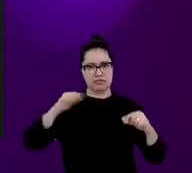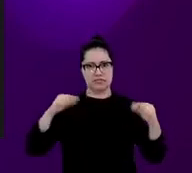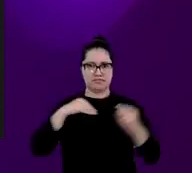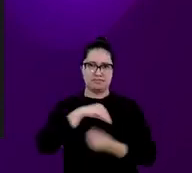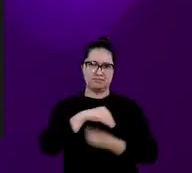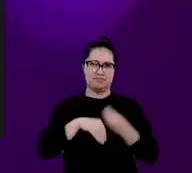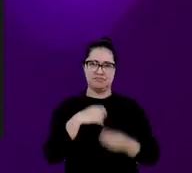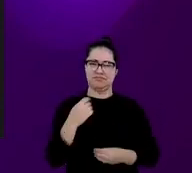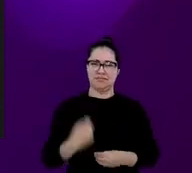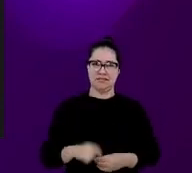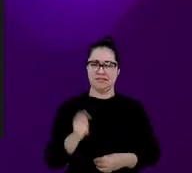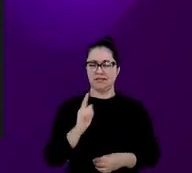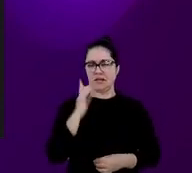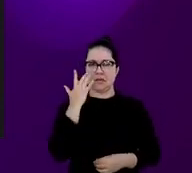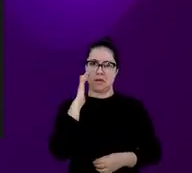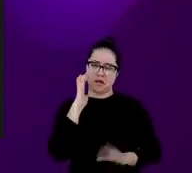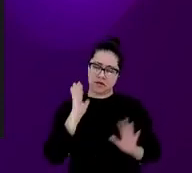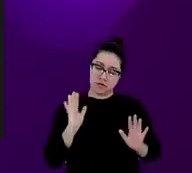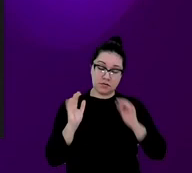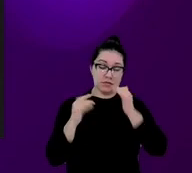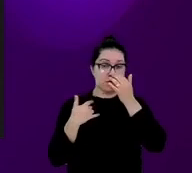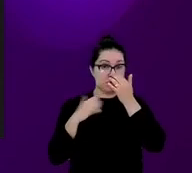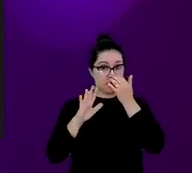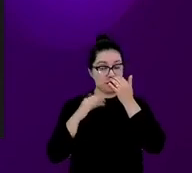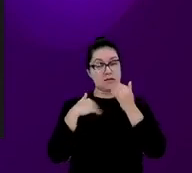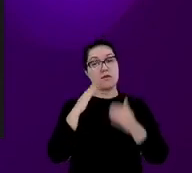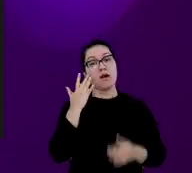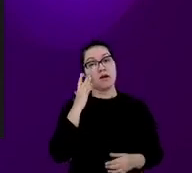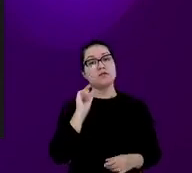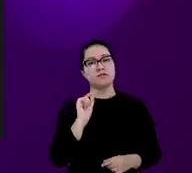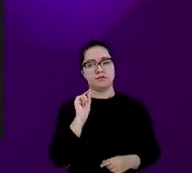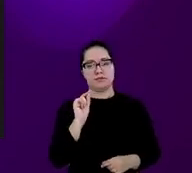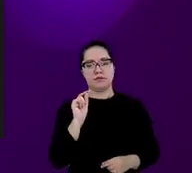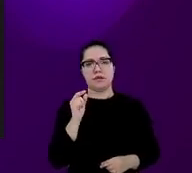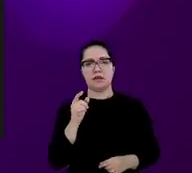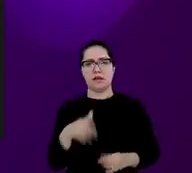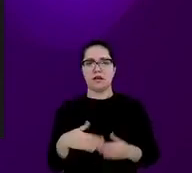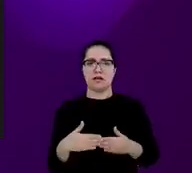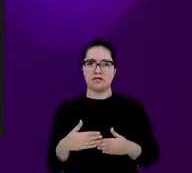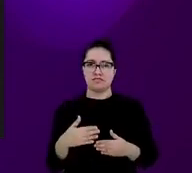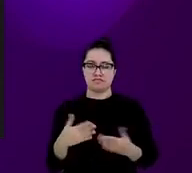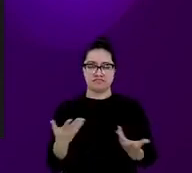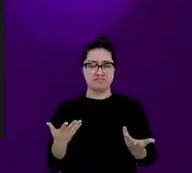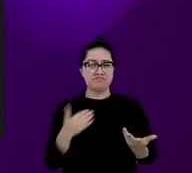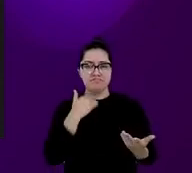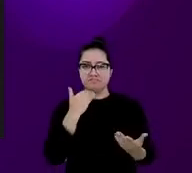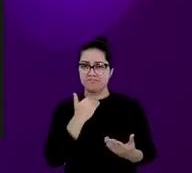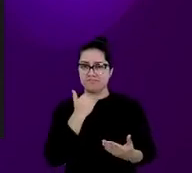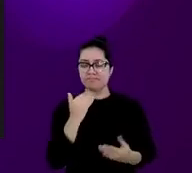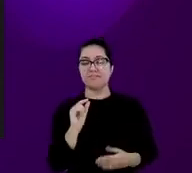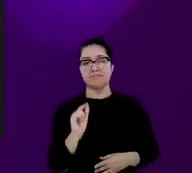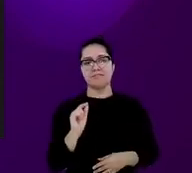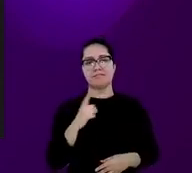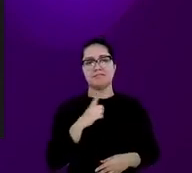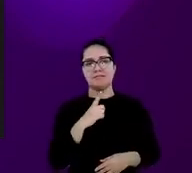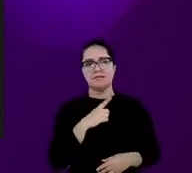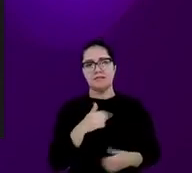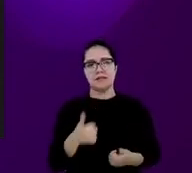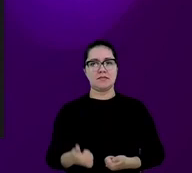not only be ineffective in a way of improve, but somehow you